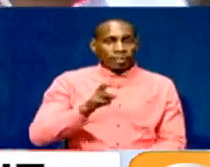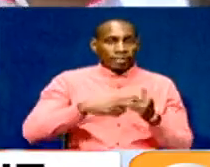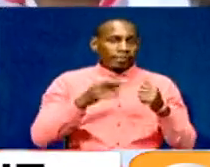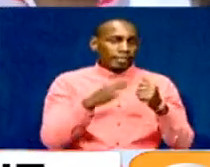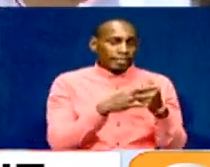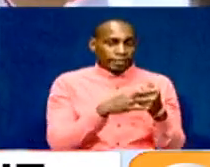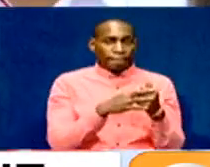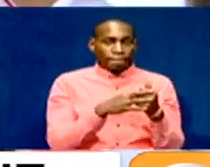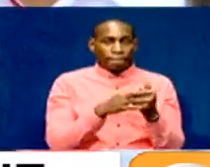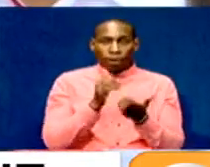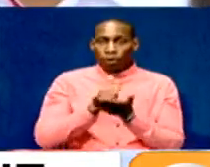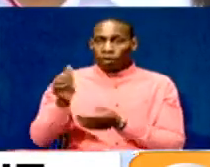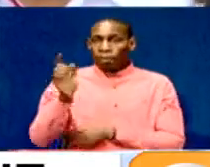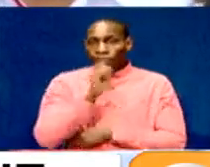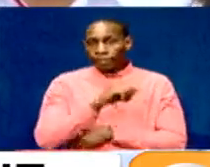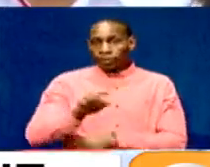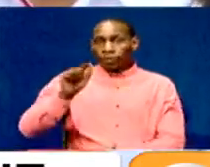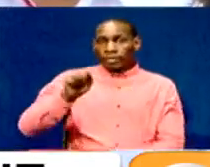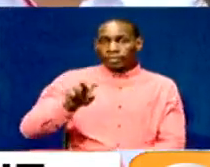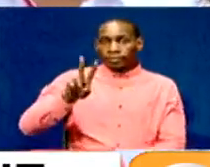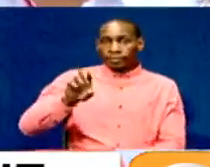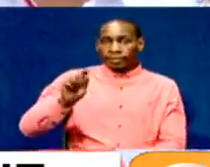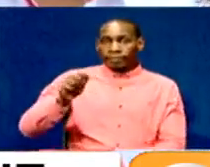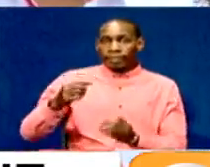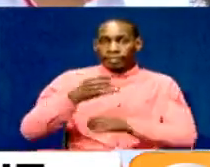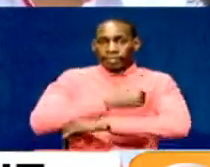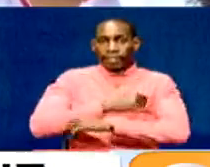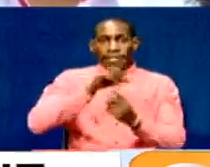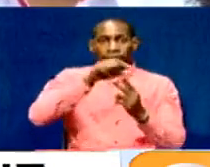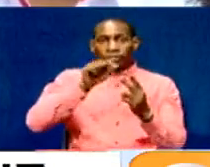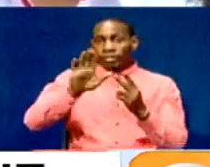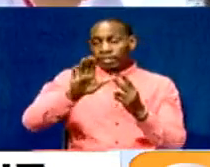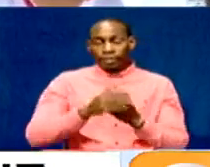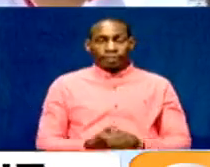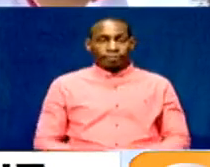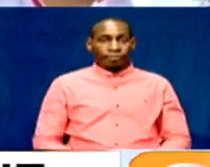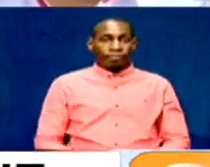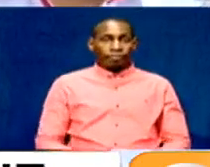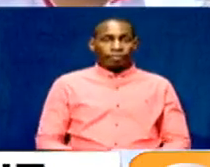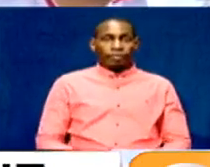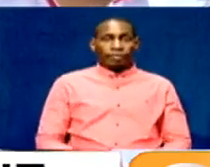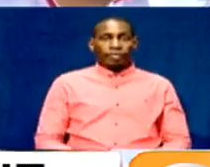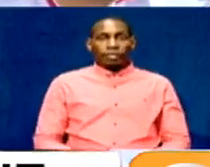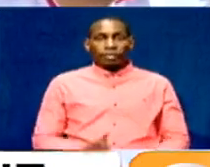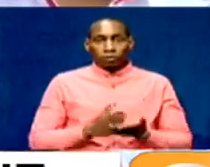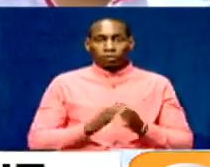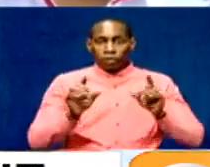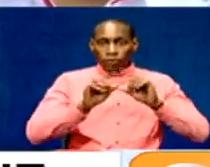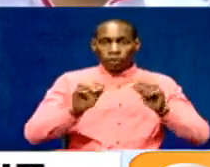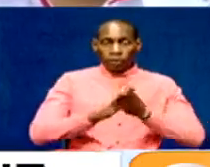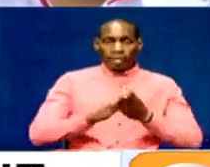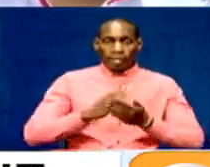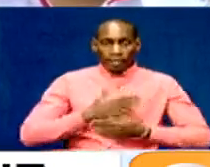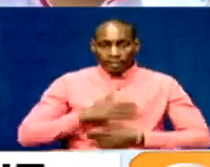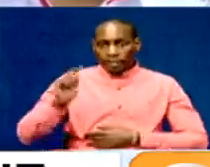5,278 have been placed in TVET institutions by choice. This is what His Excellency the President